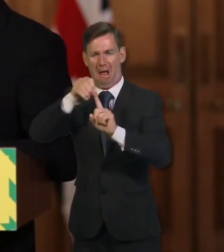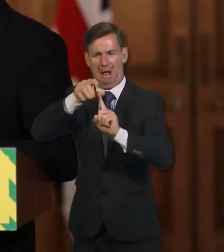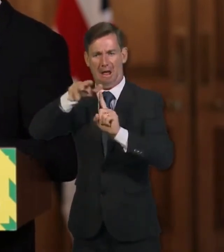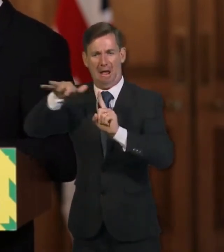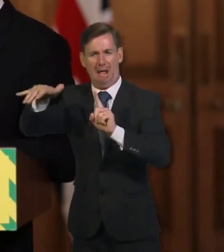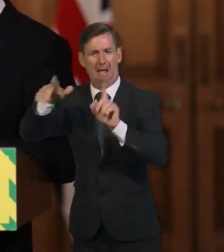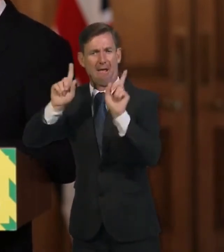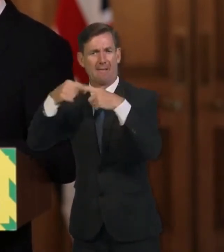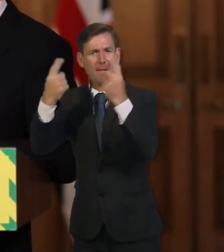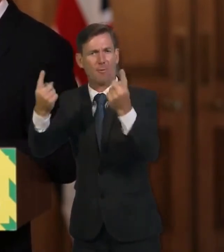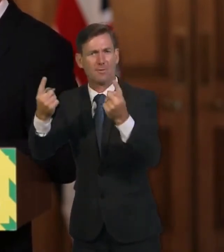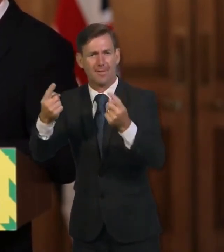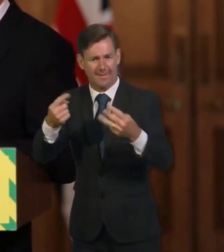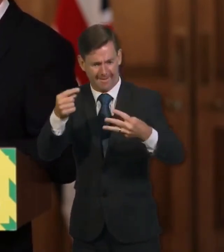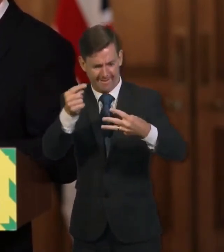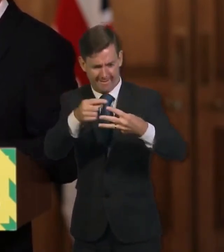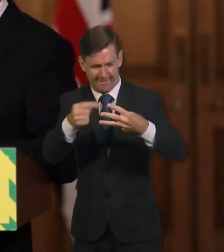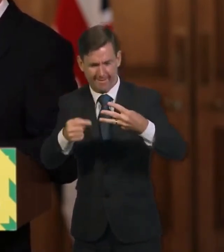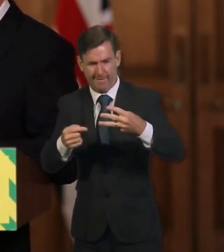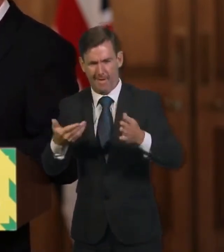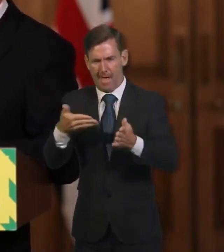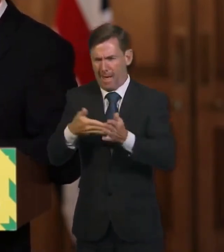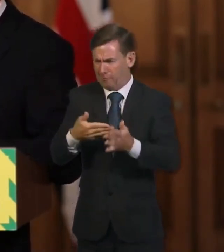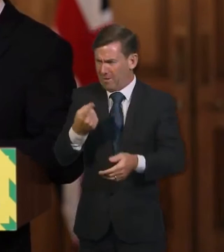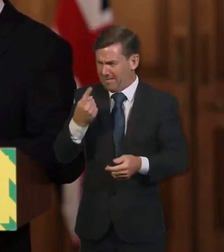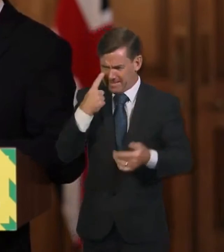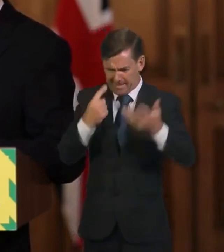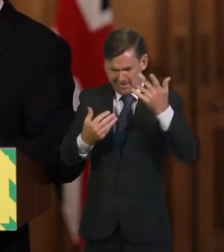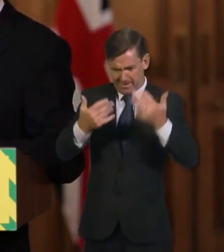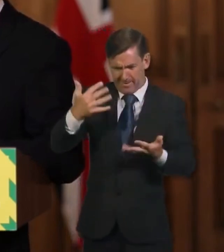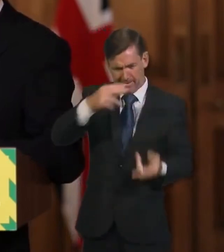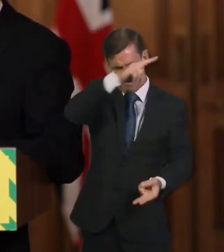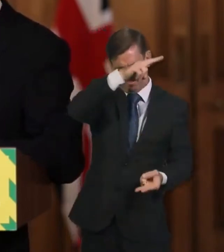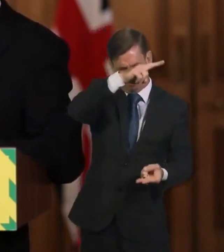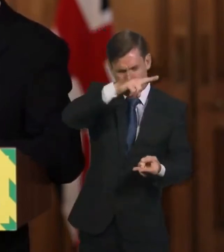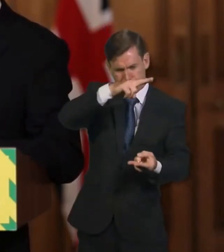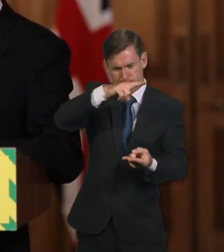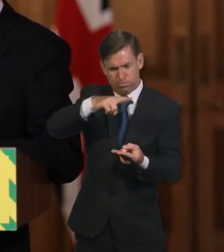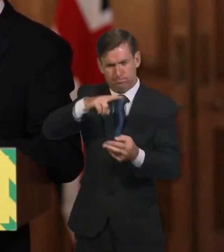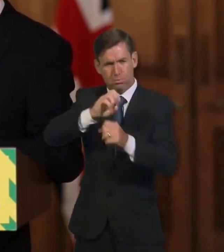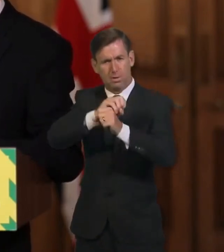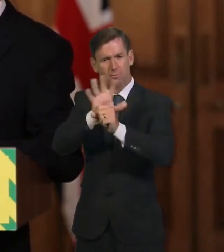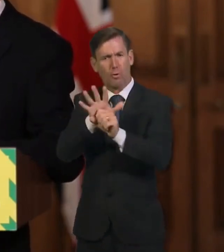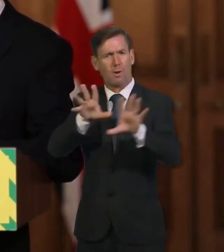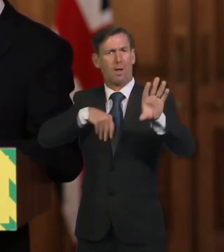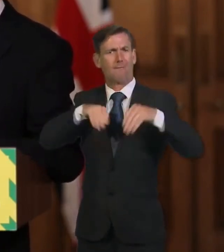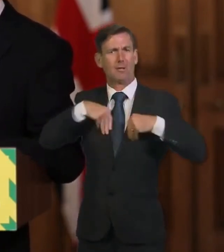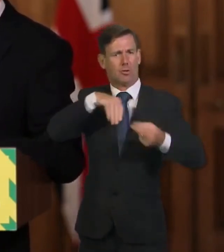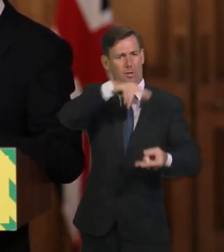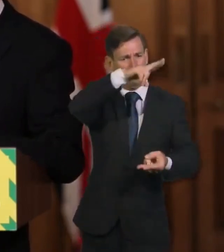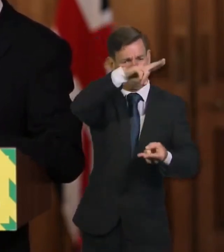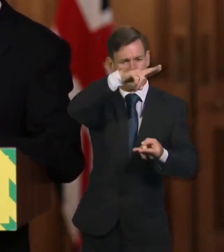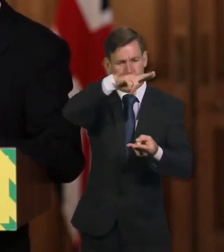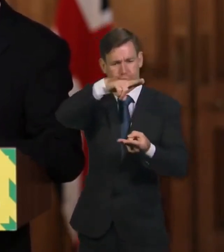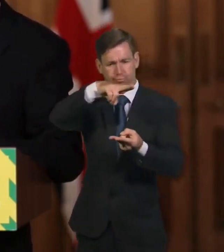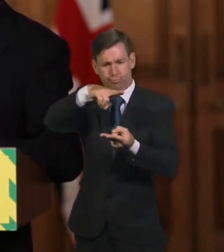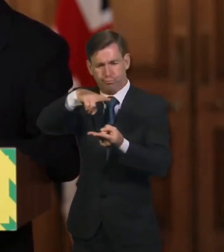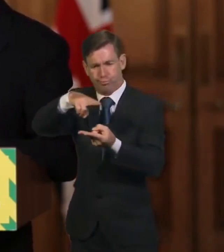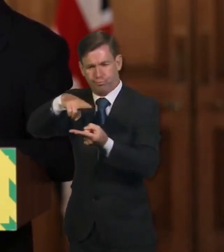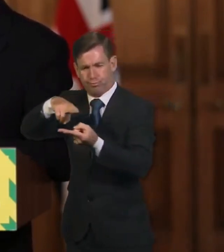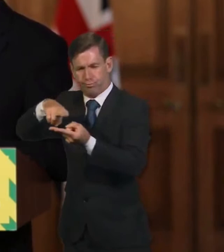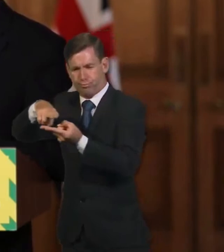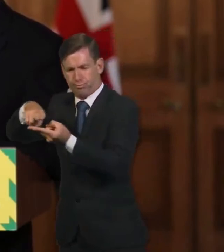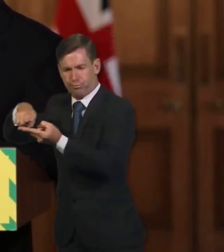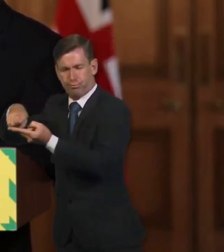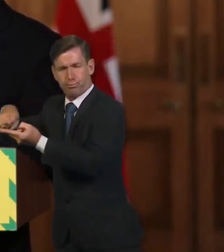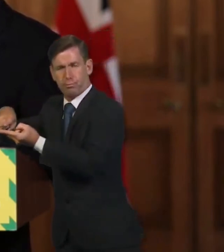average basis, we are continuing to keep this disease under control. And in areas where there is a local spike, for example,